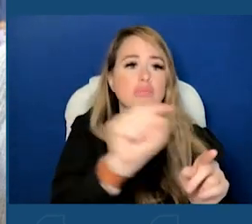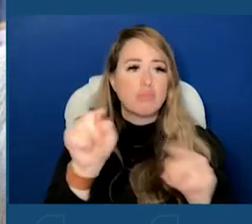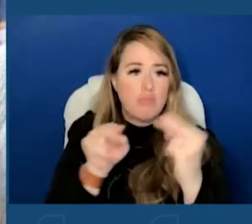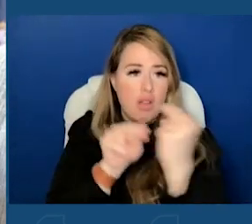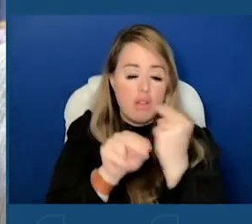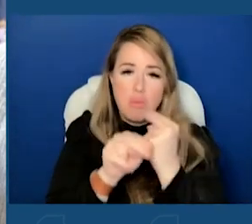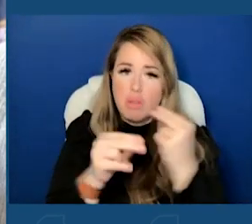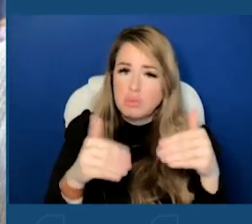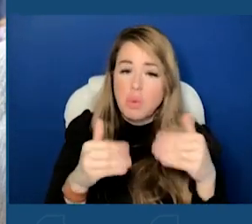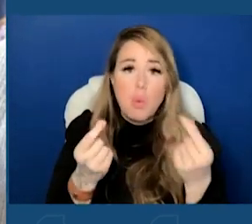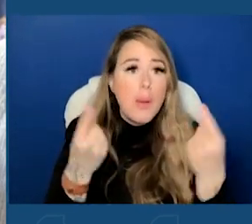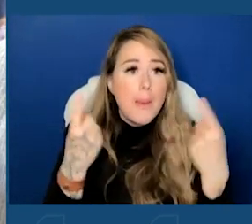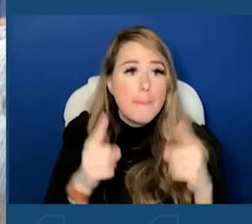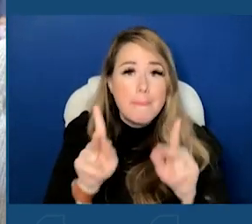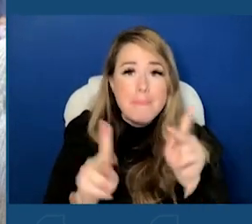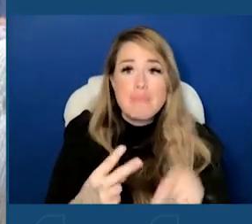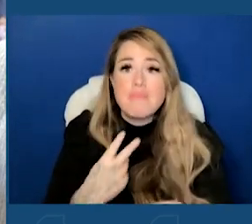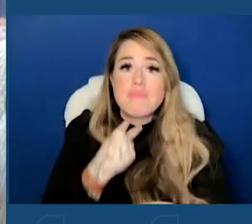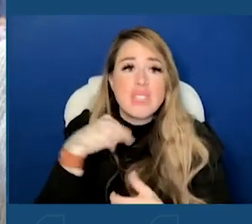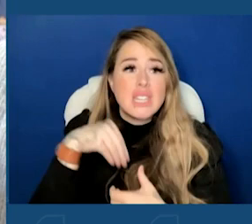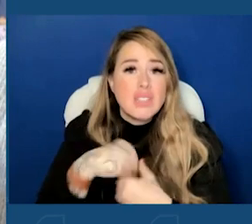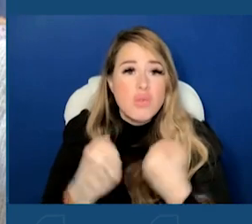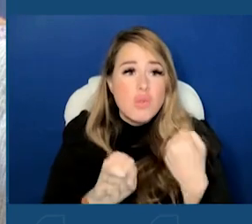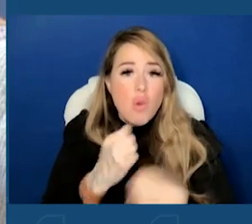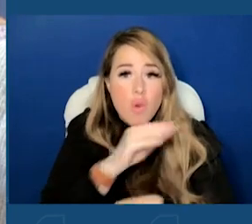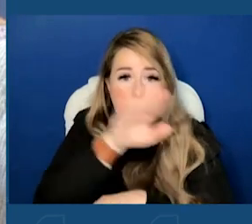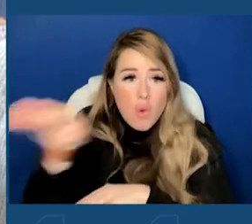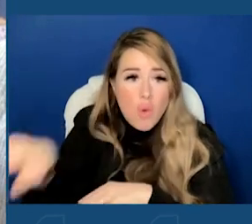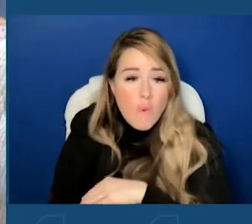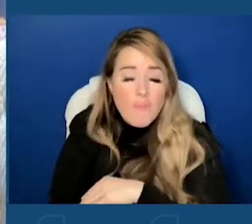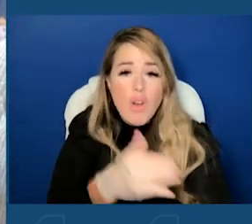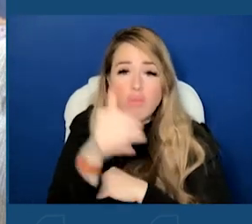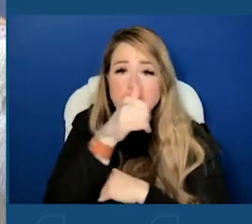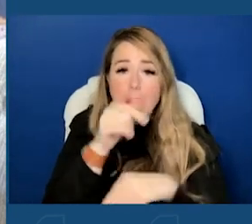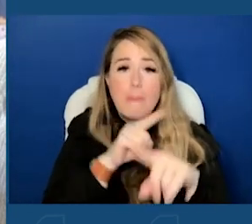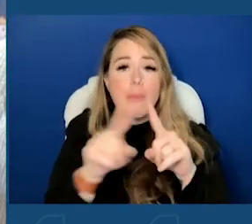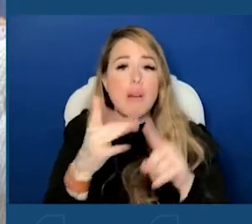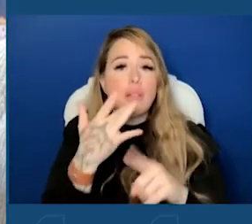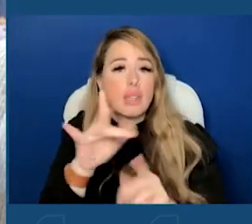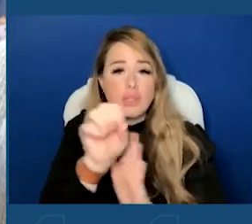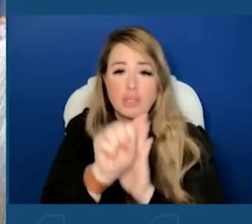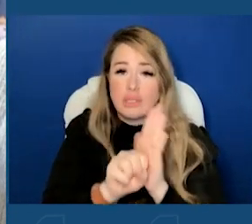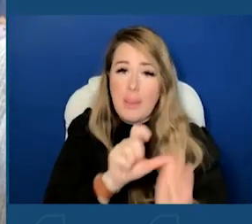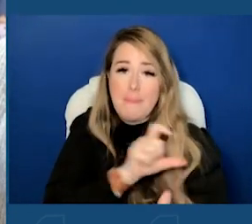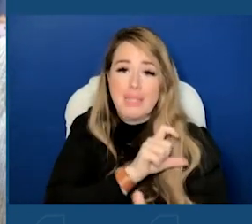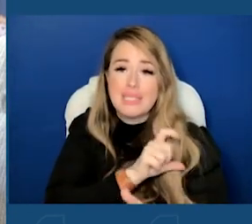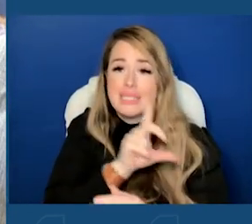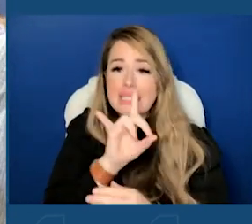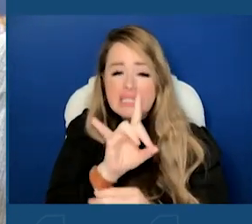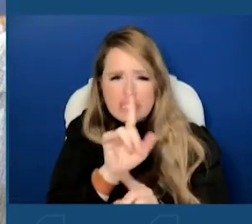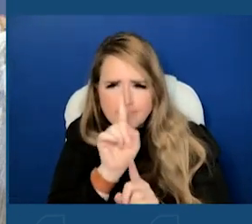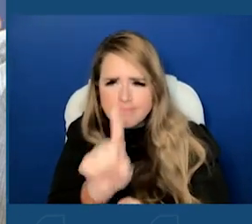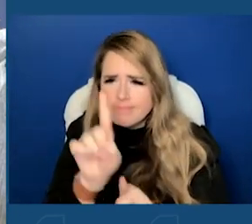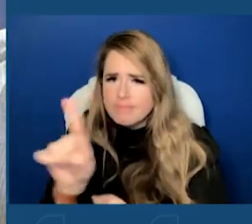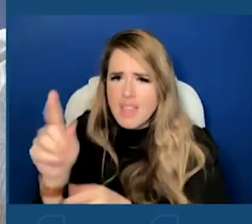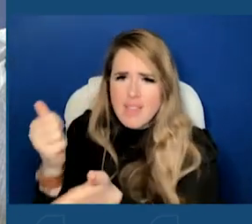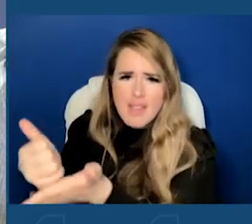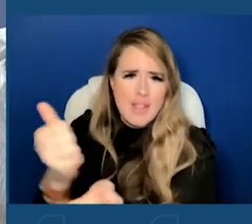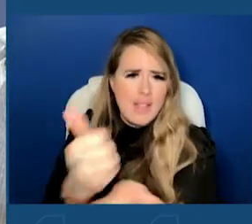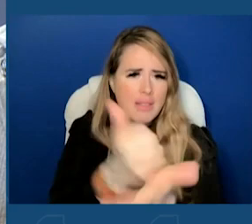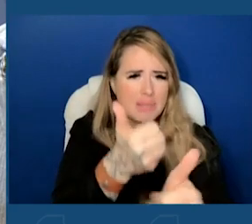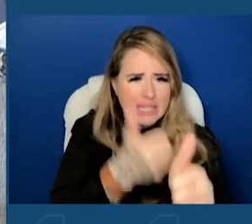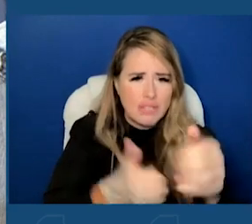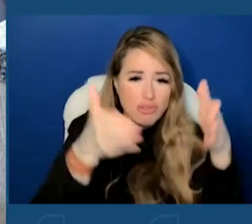People literally trapped in their cars overnight. Fortunately, our state police were able to make contact with every single individual, and we literally had